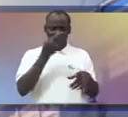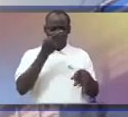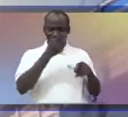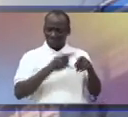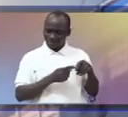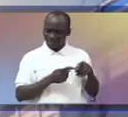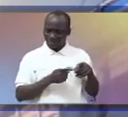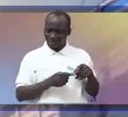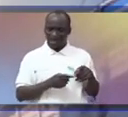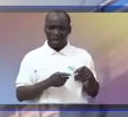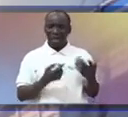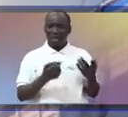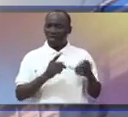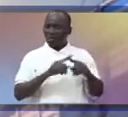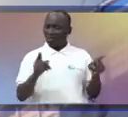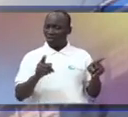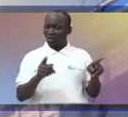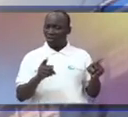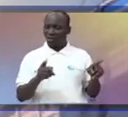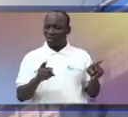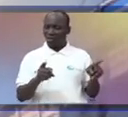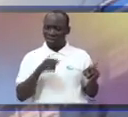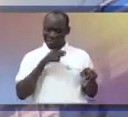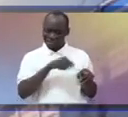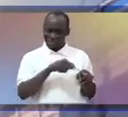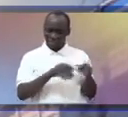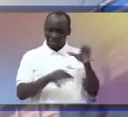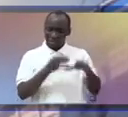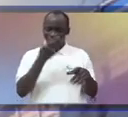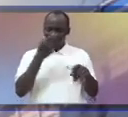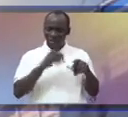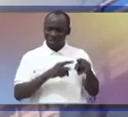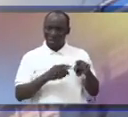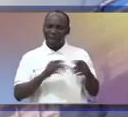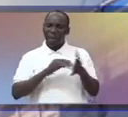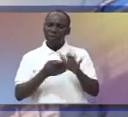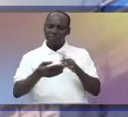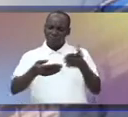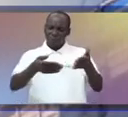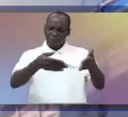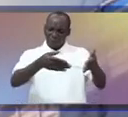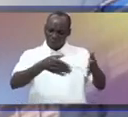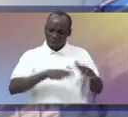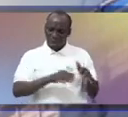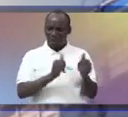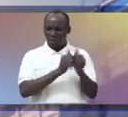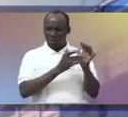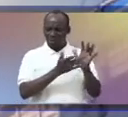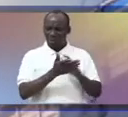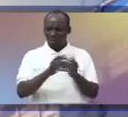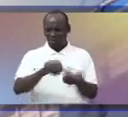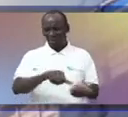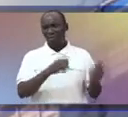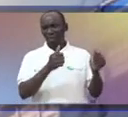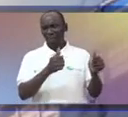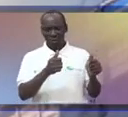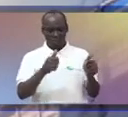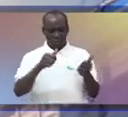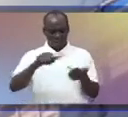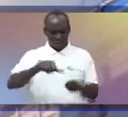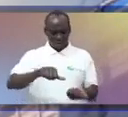is when you are buried with Christ in baptism. And you are raised from the